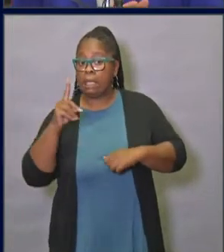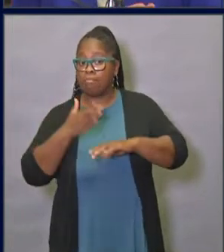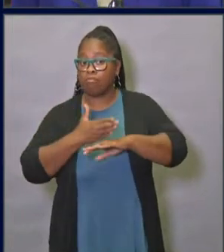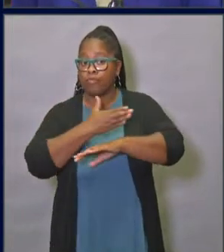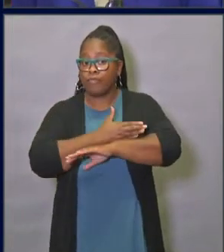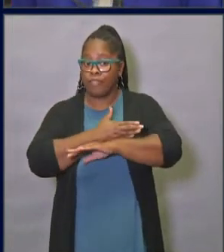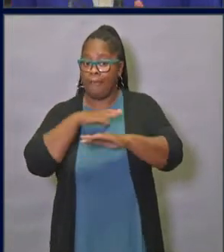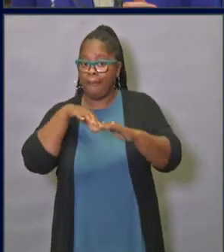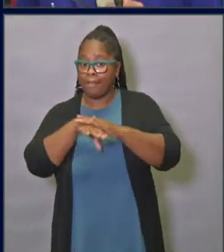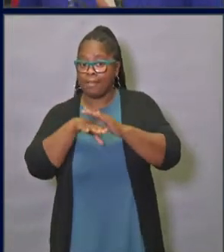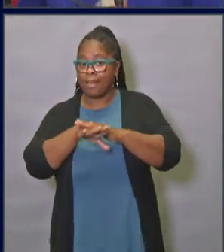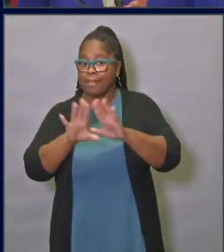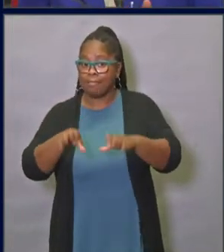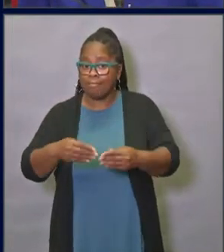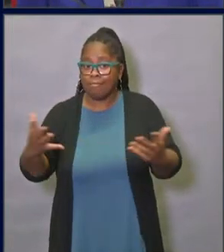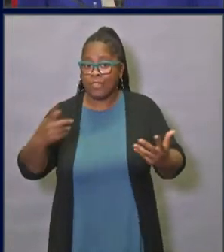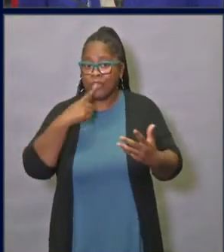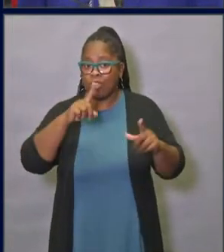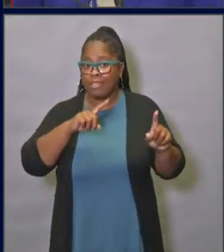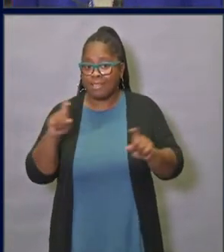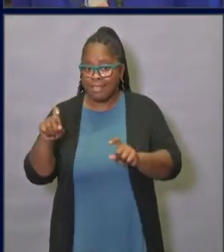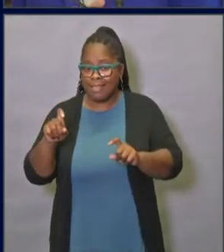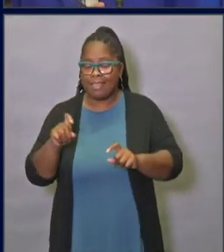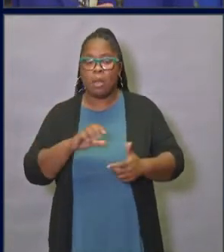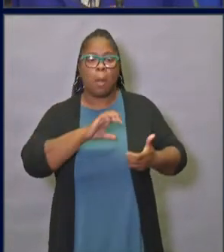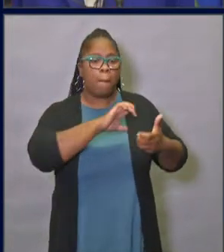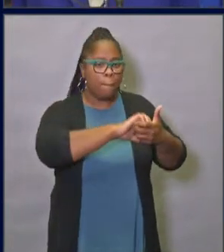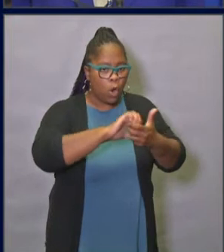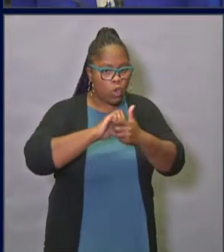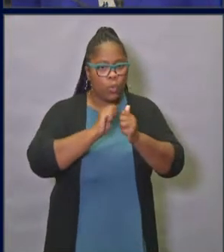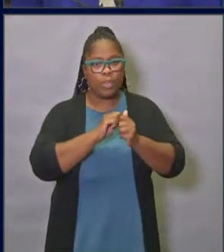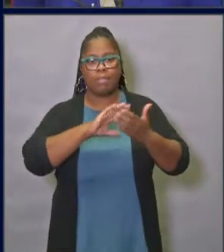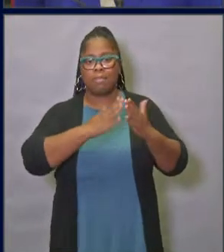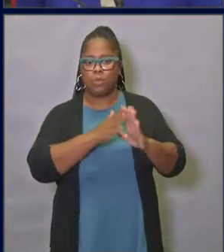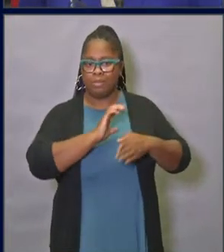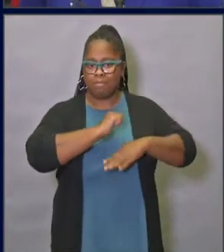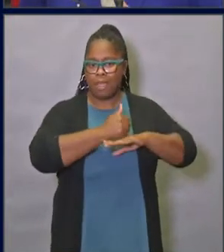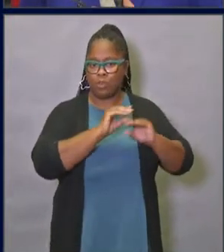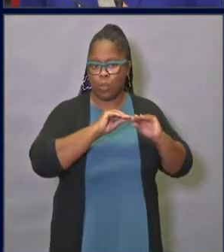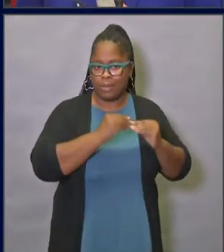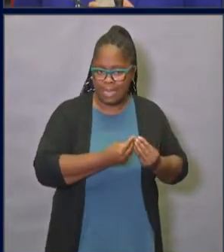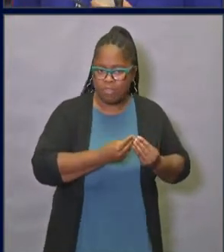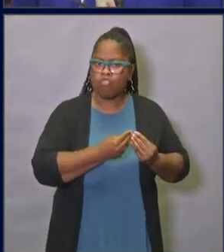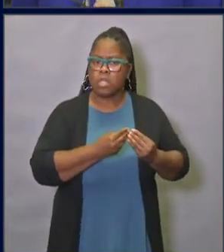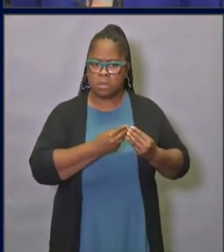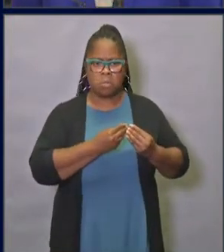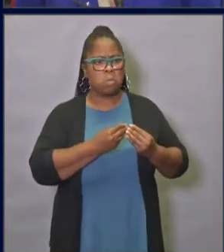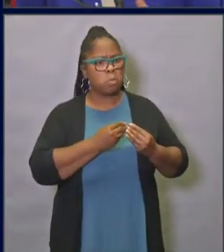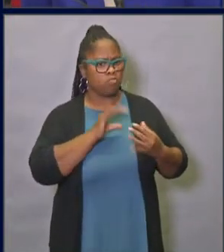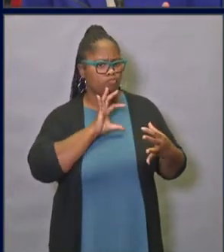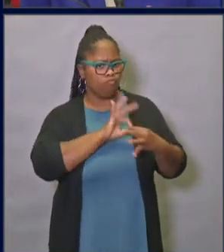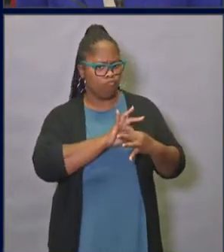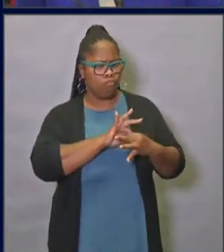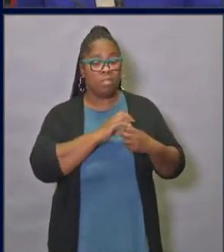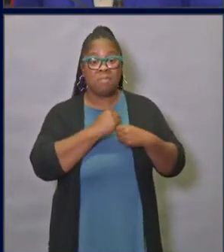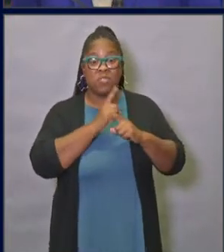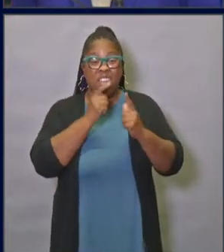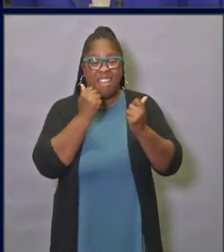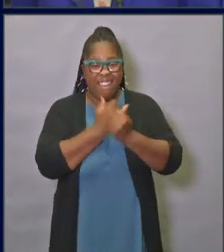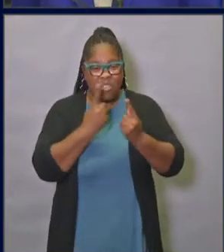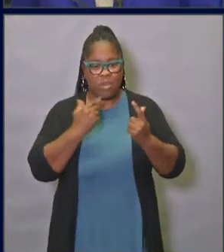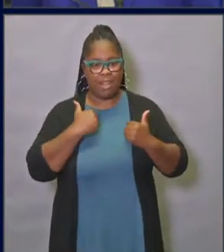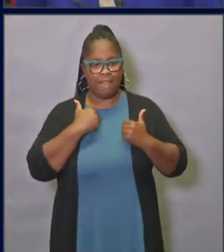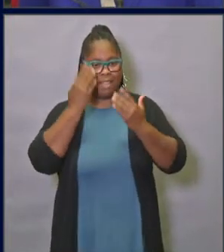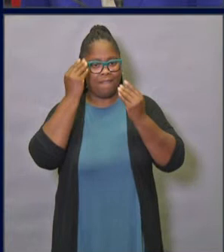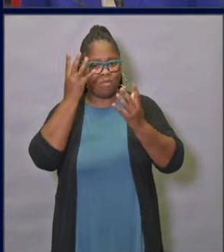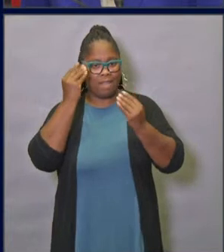access to widespread testing, our partnerships with community-based organizations to make sure that everybody has the information they need